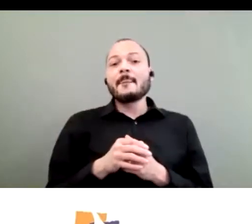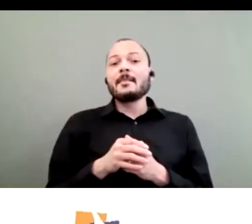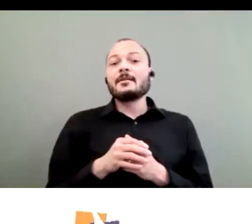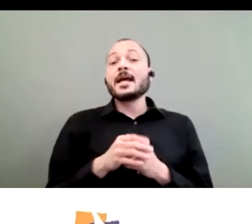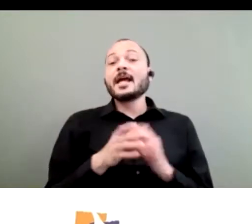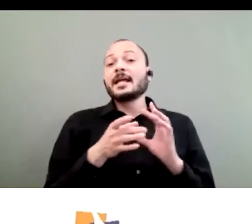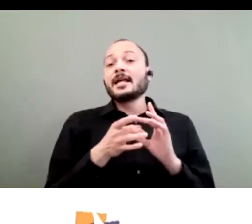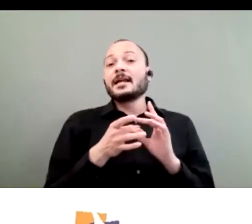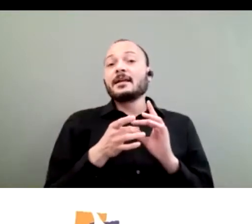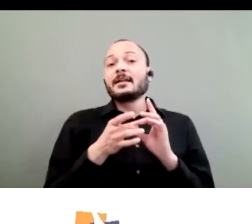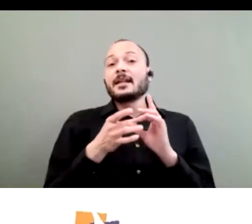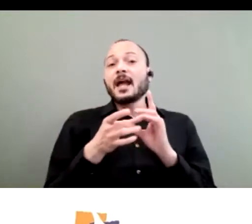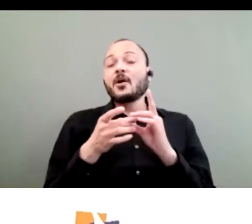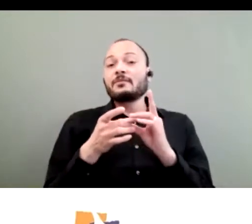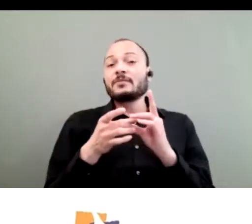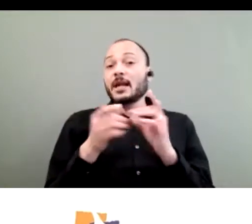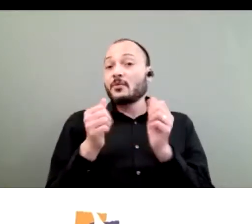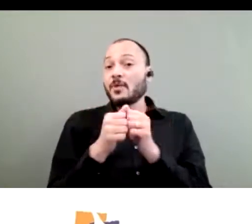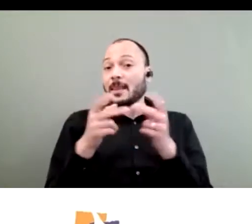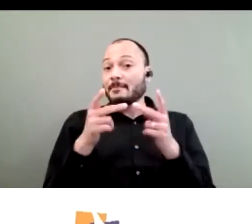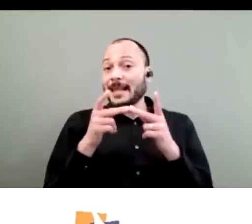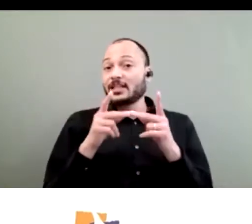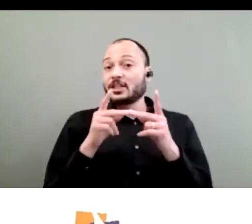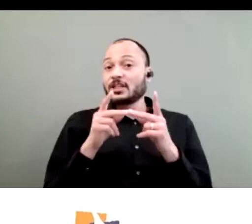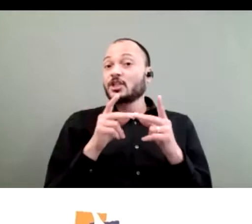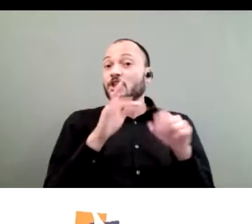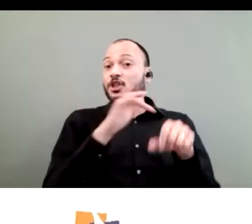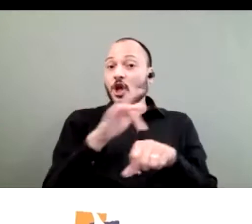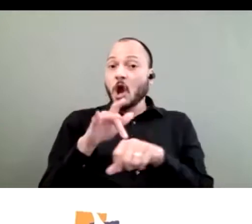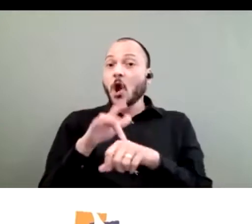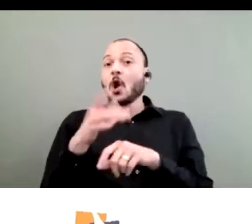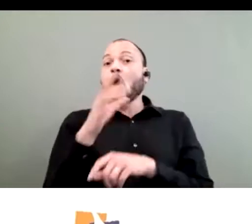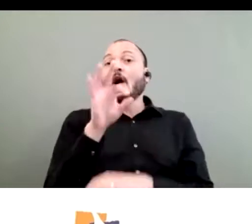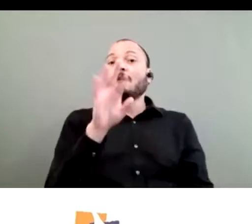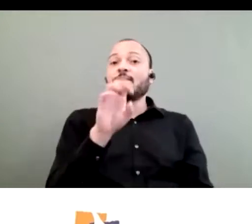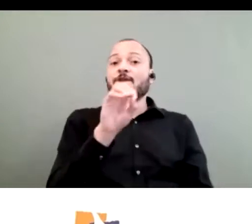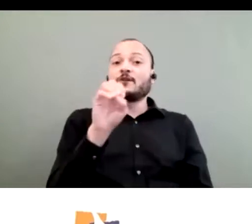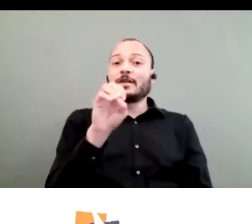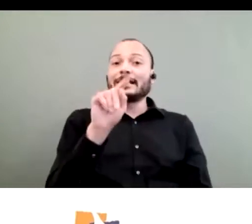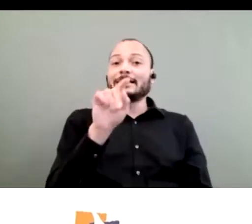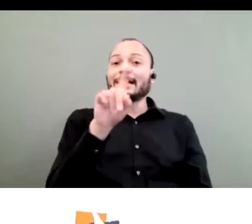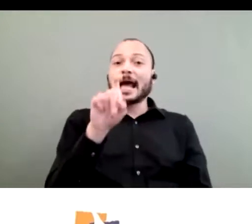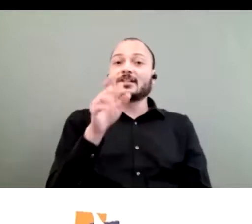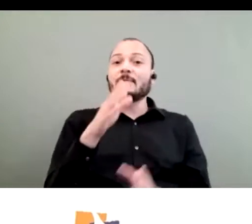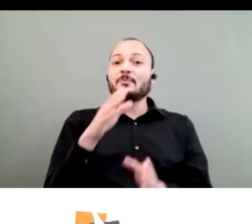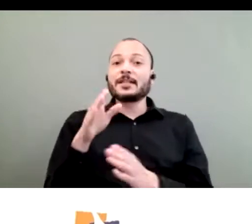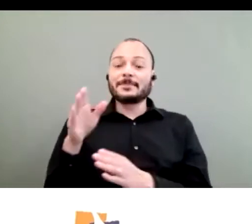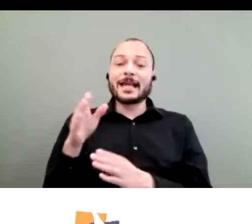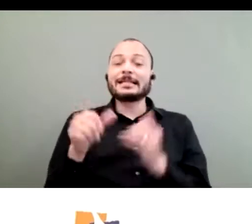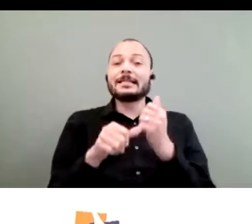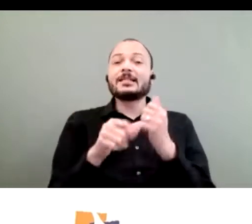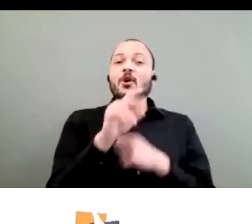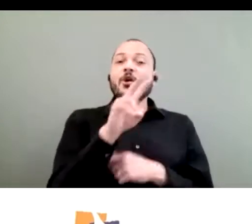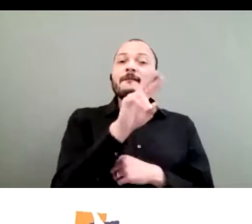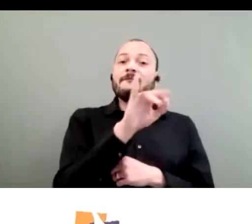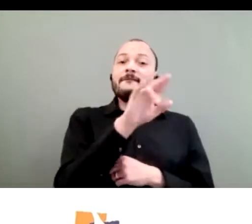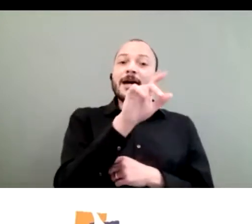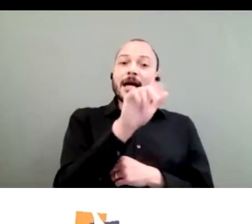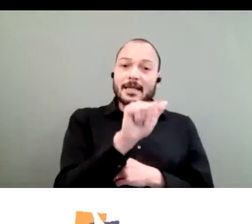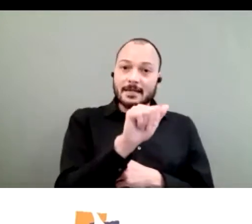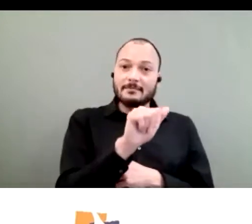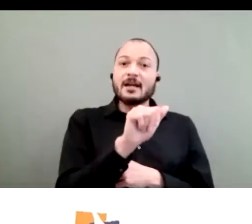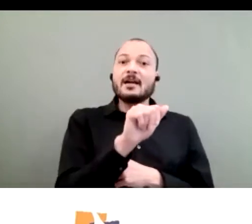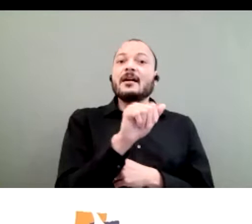As far as places to go, free tax preparation assistance or VITA, volunteer income tax assistance. There